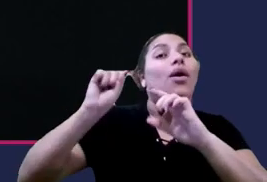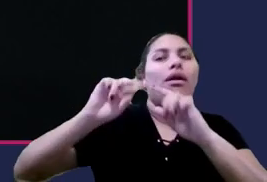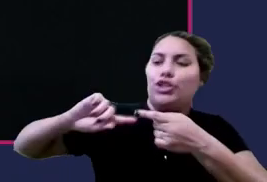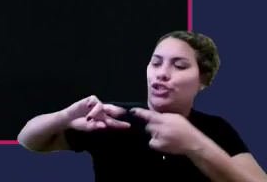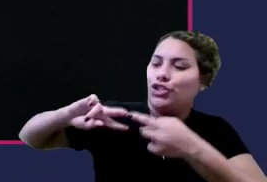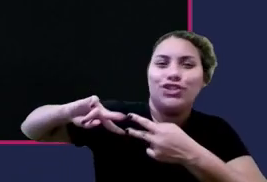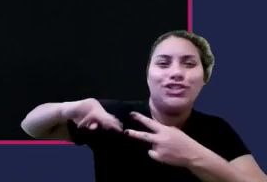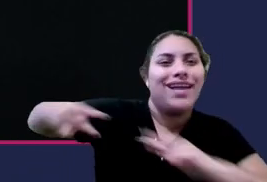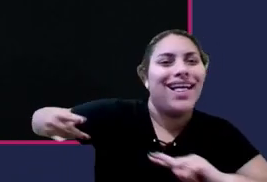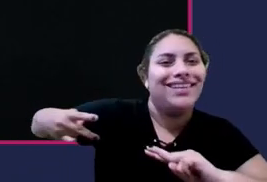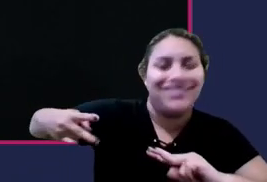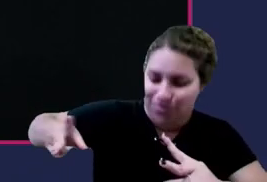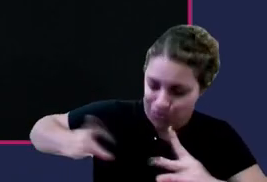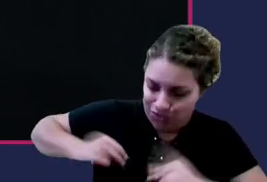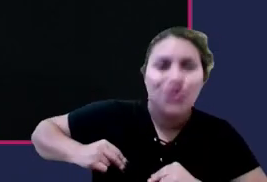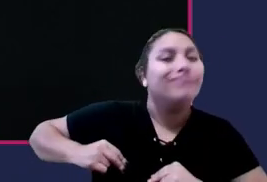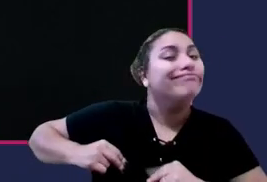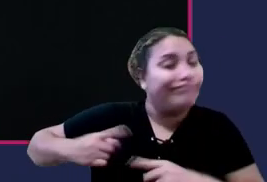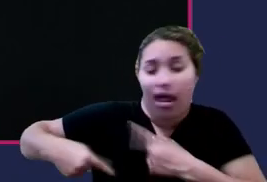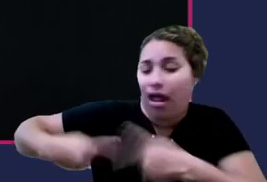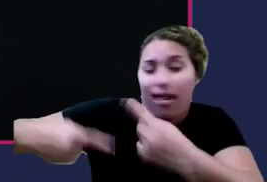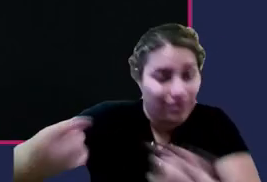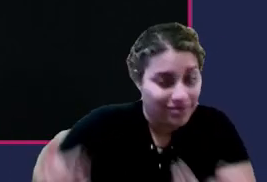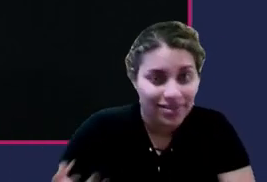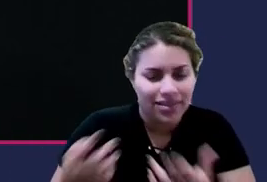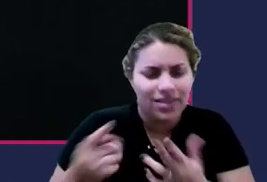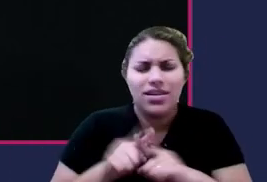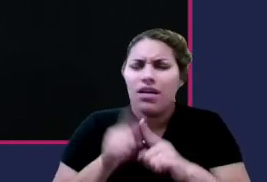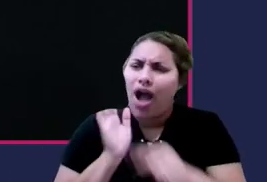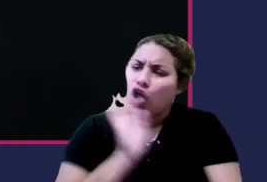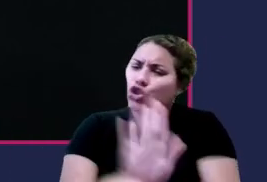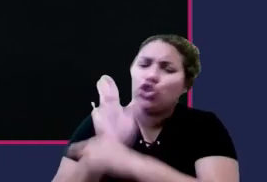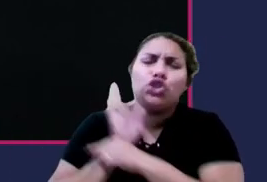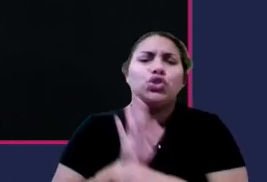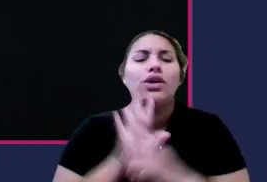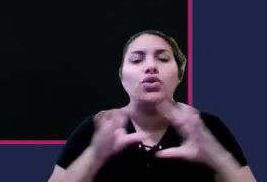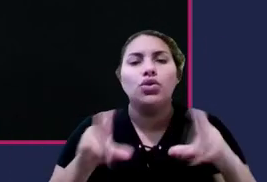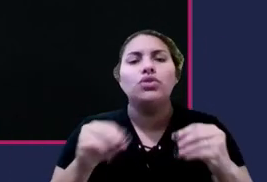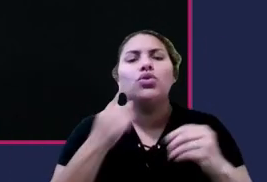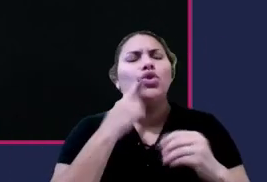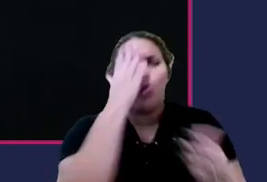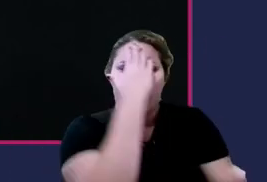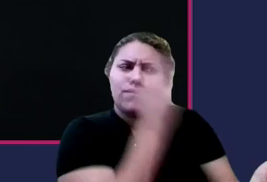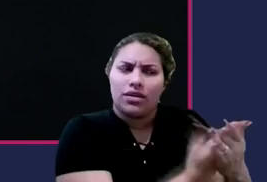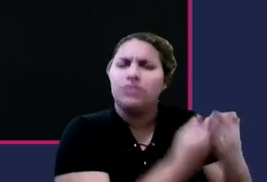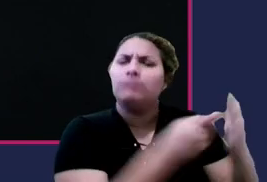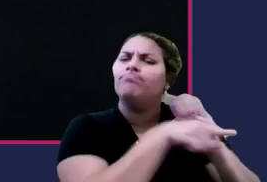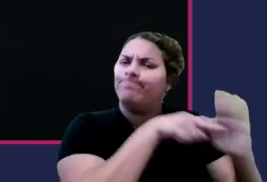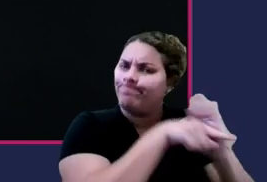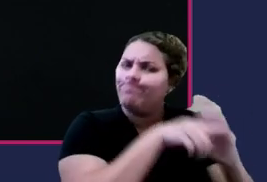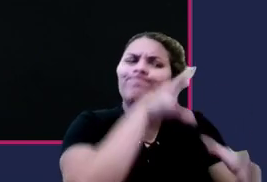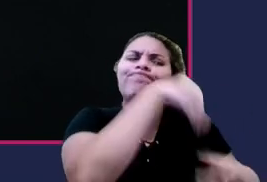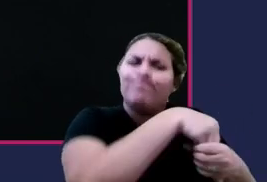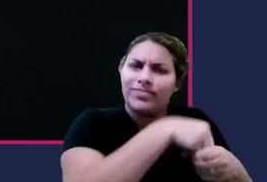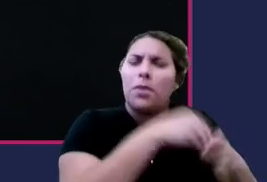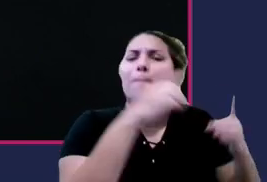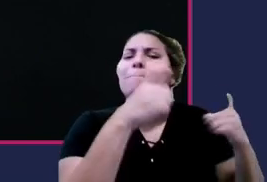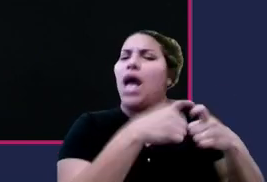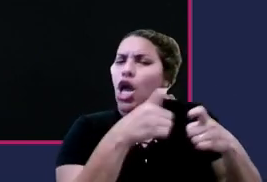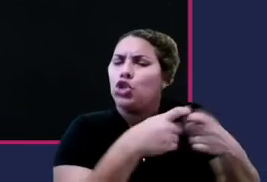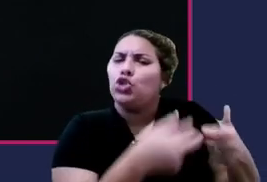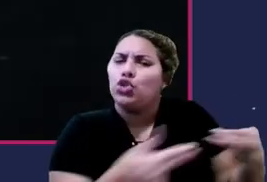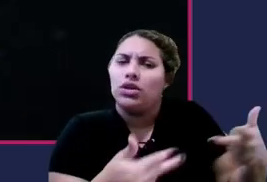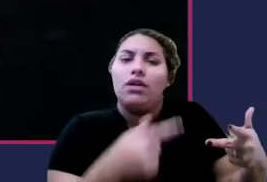data, are genetic. It's based on genetic disease. We believe and